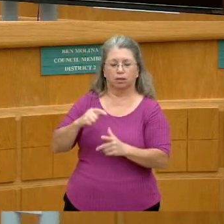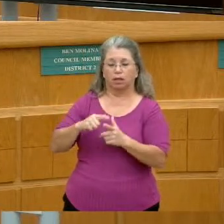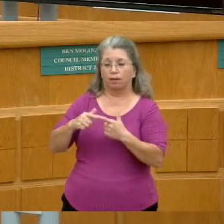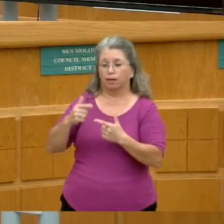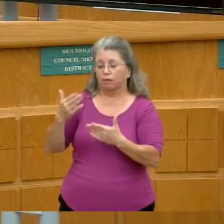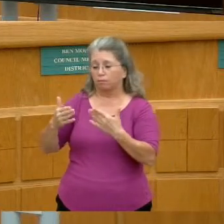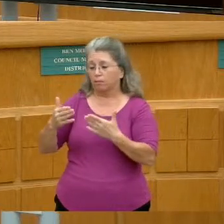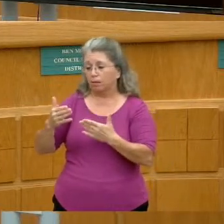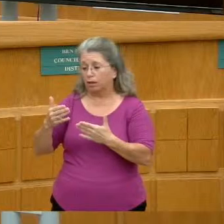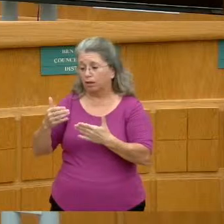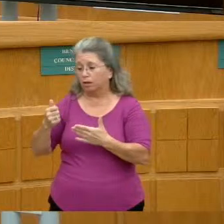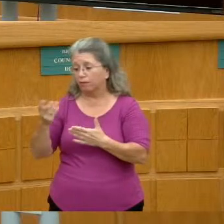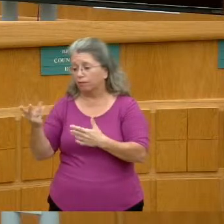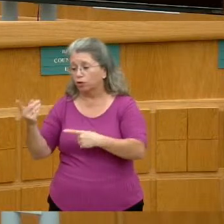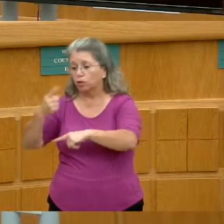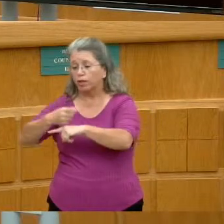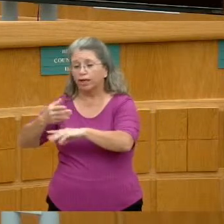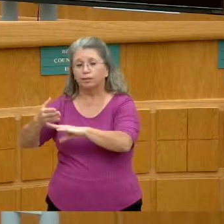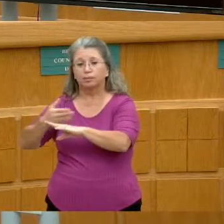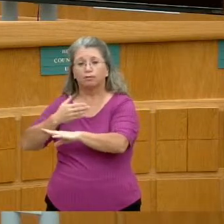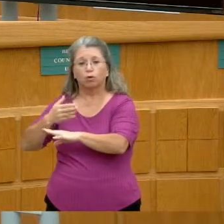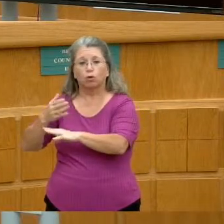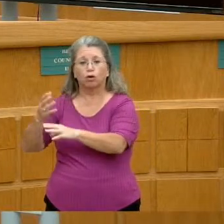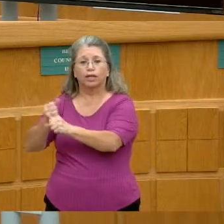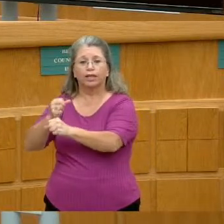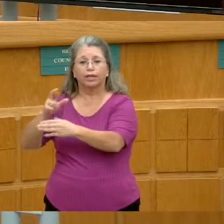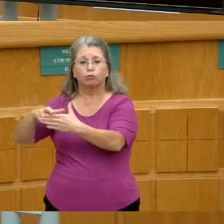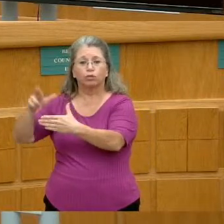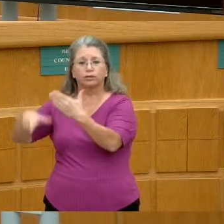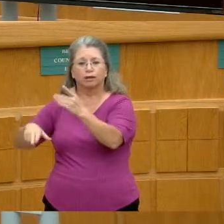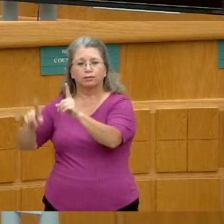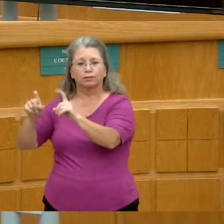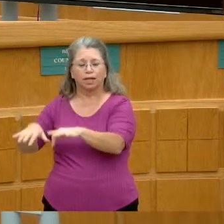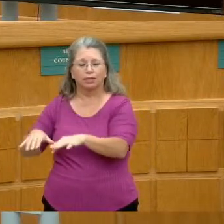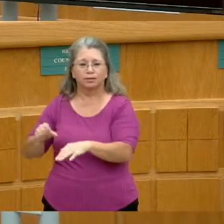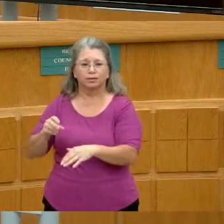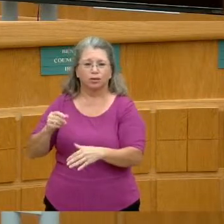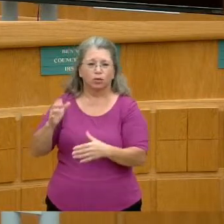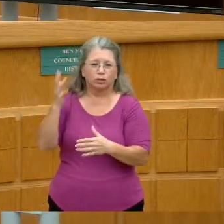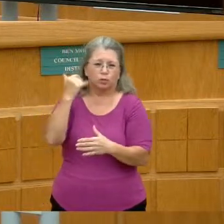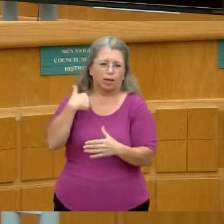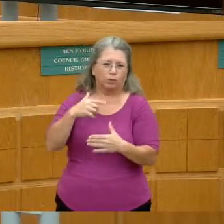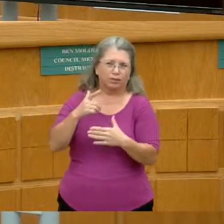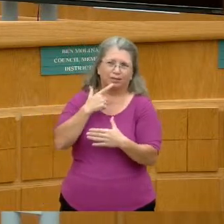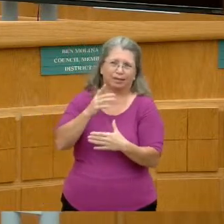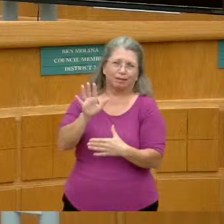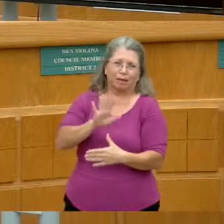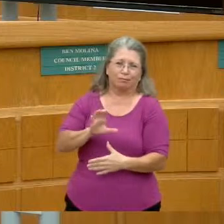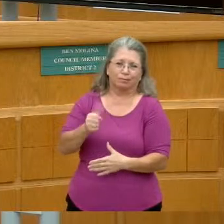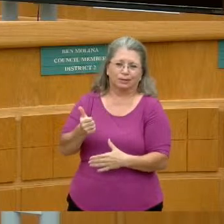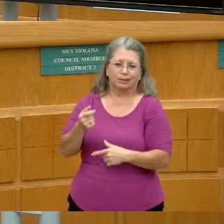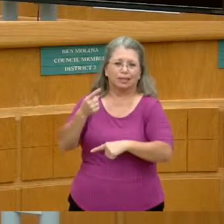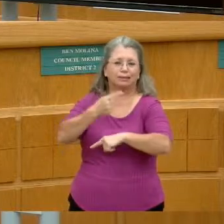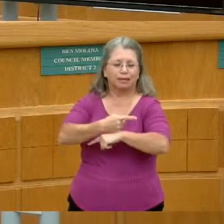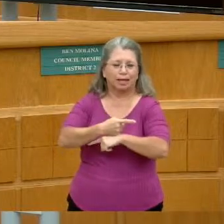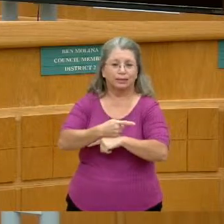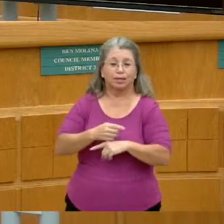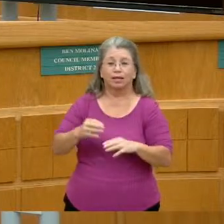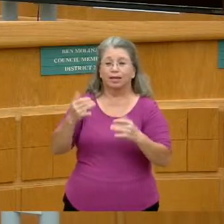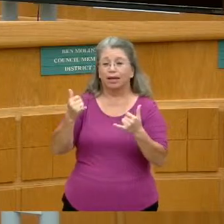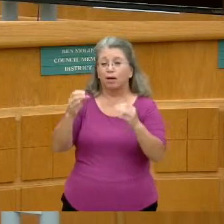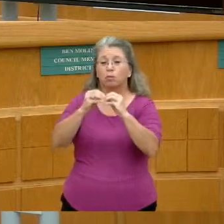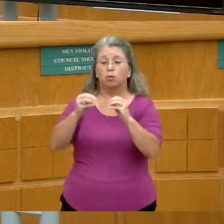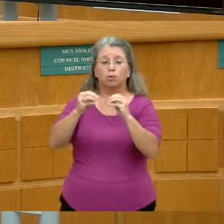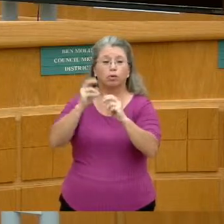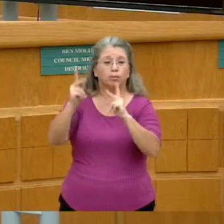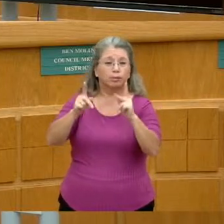the result of that test. So that's why we're saying on average 10 days, but the more people that need tests and the harder it is to get